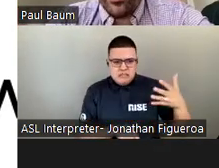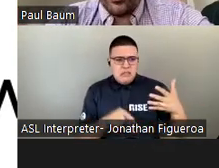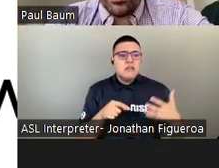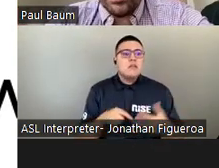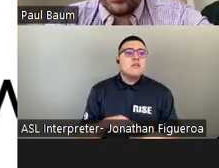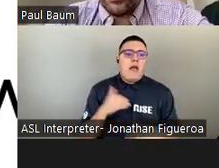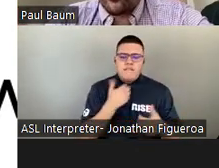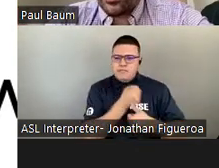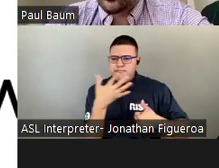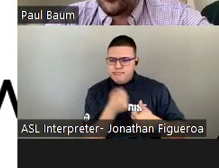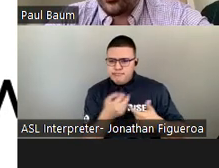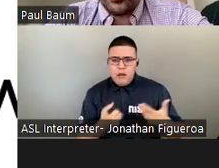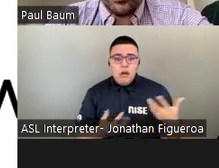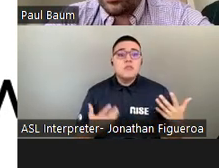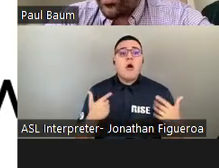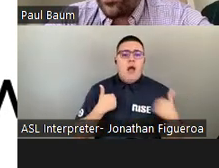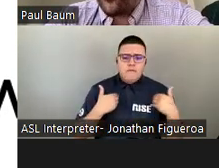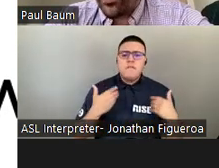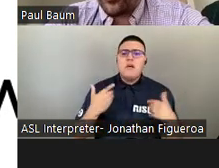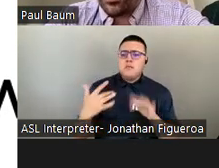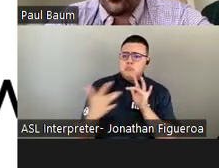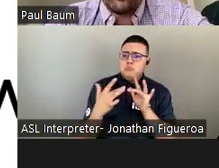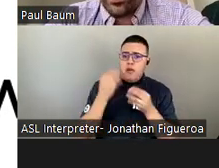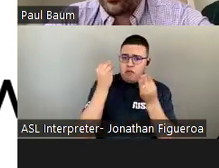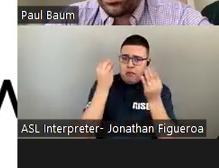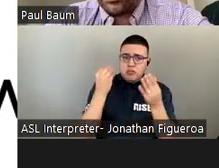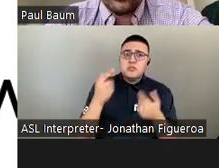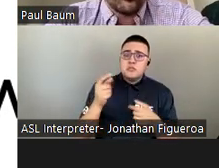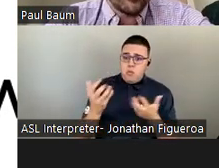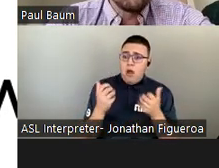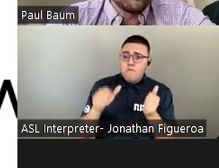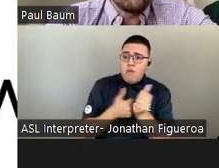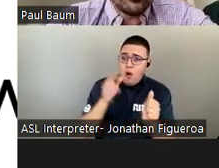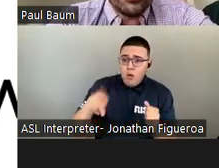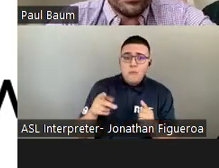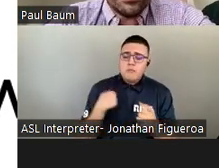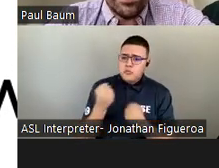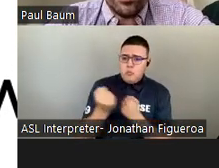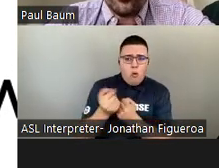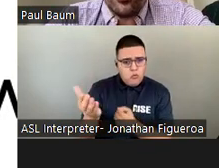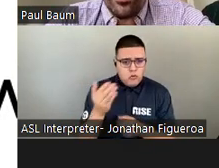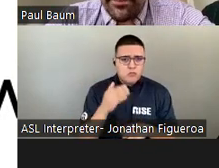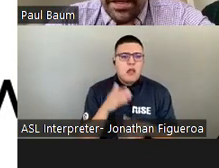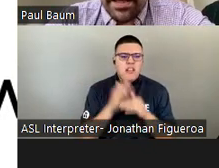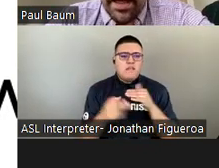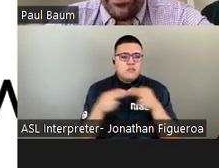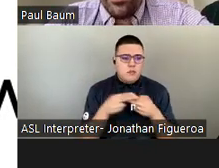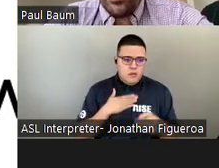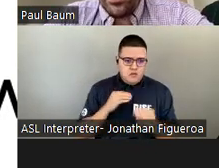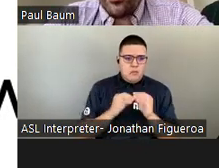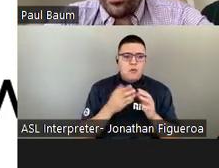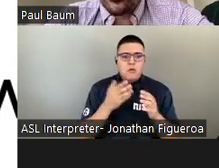provide my contact information at the very end as well for follow-up if people need support. Reducing stigma and promoting mental